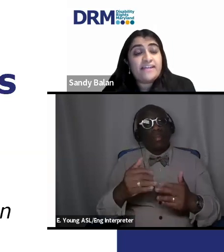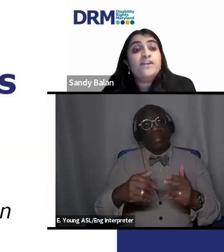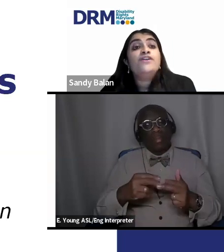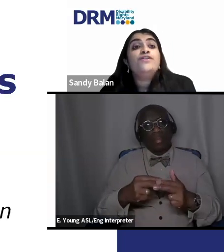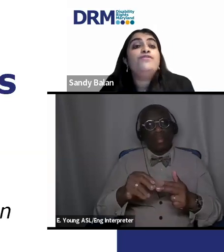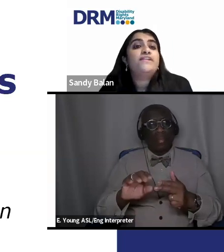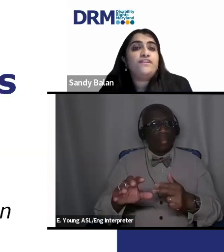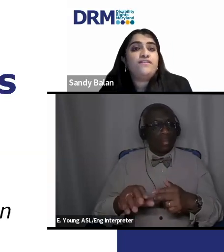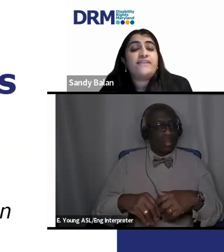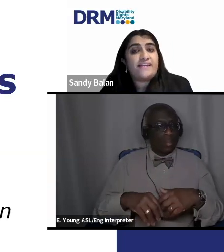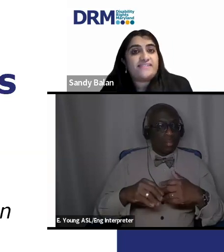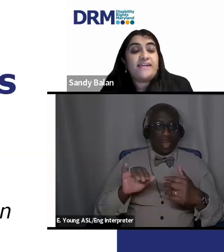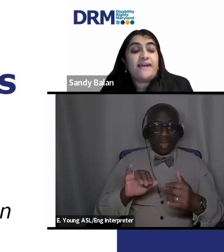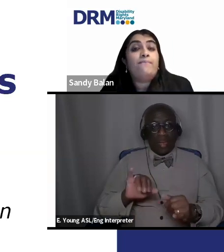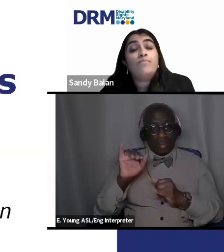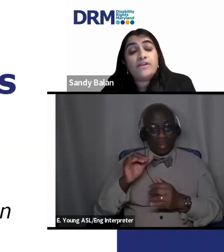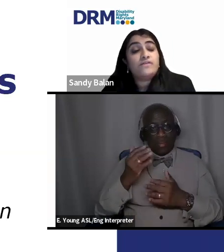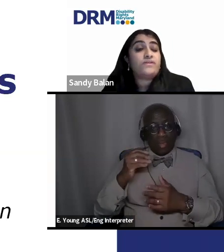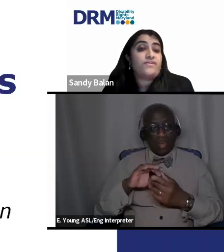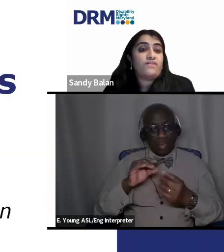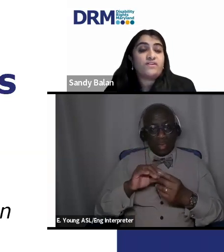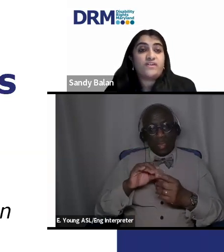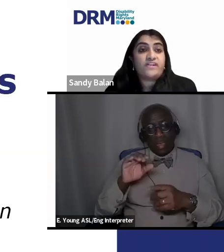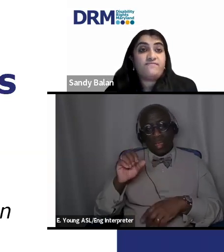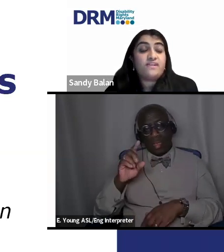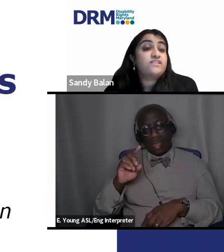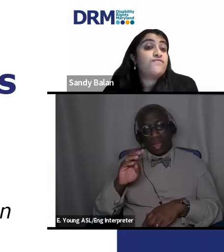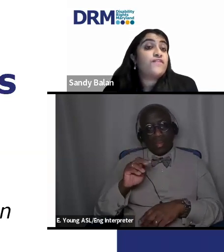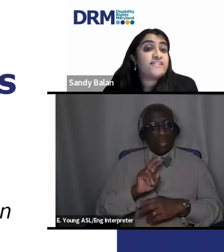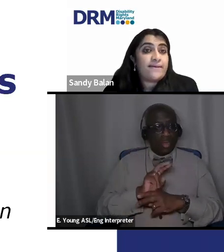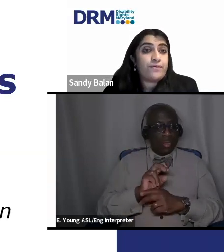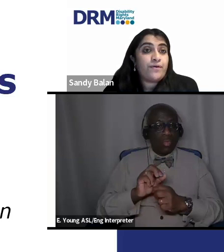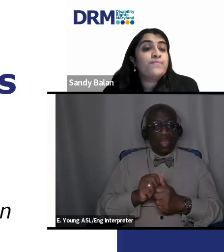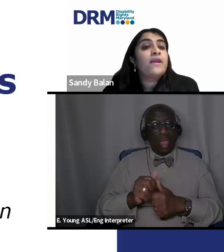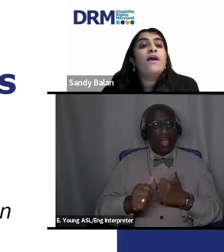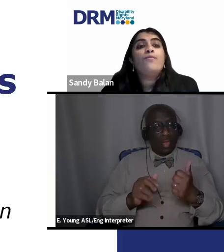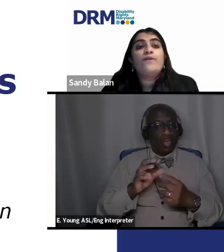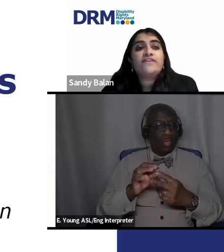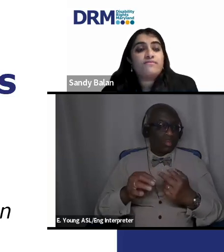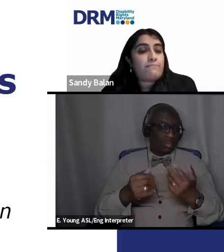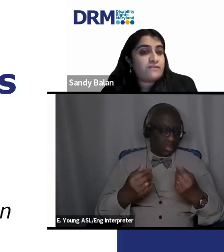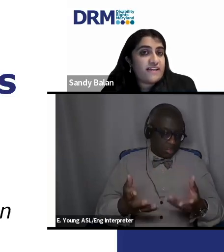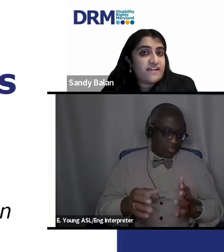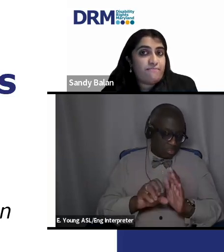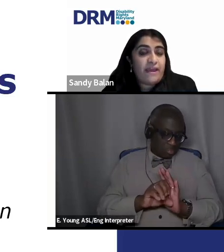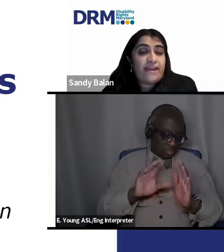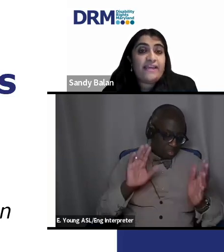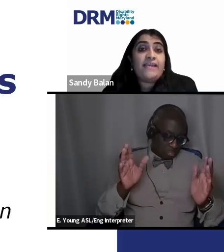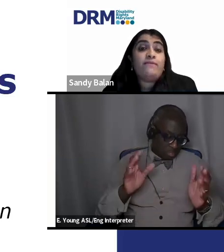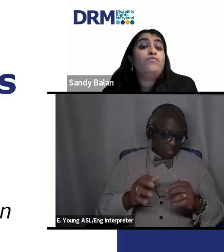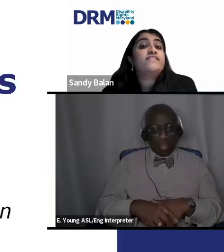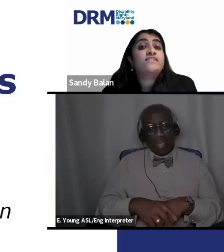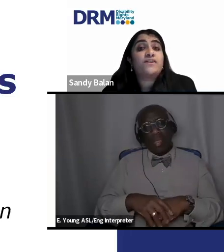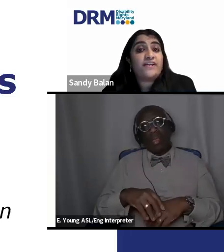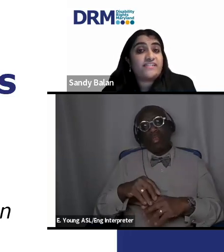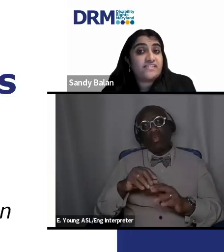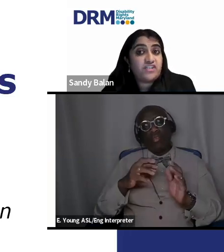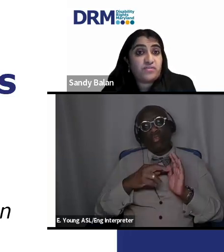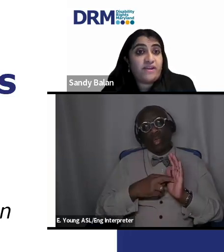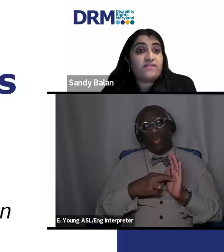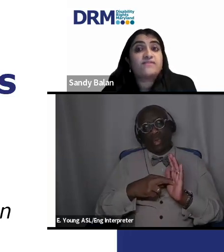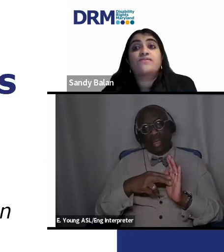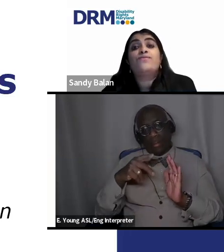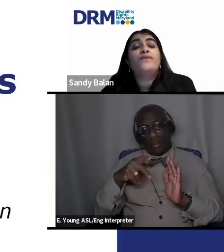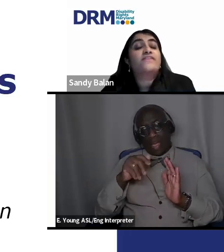I said, you can use SDM with those other alternatives. So for example, with the representative payee, with